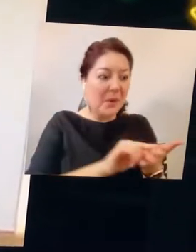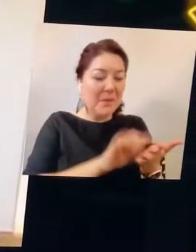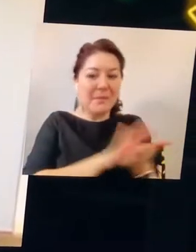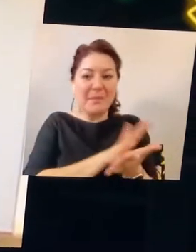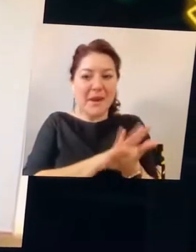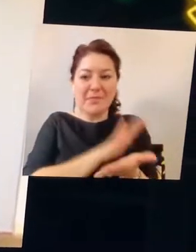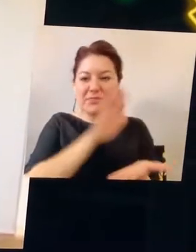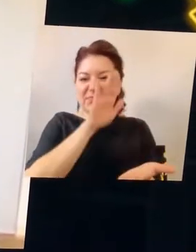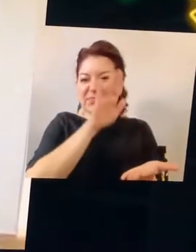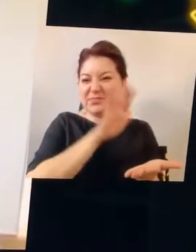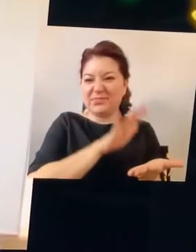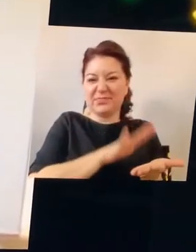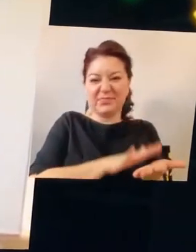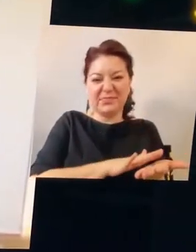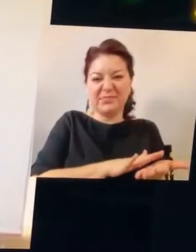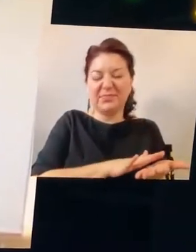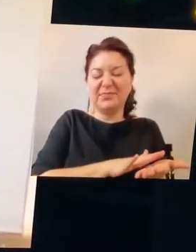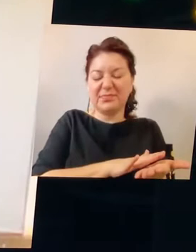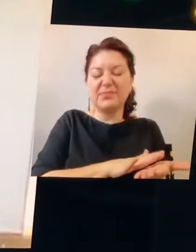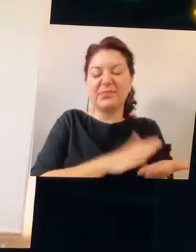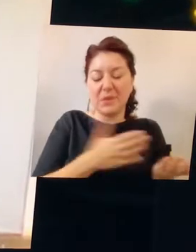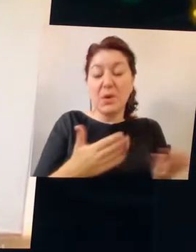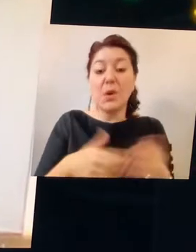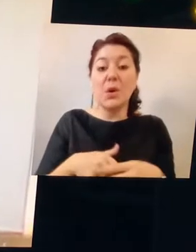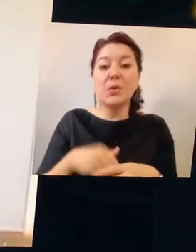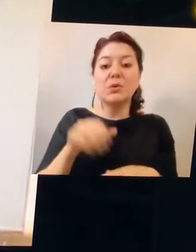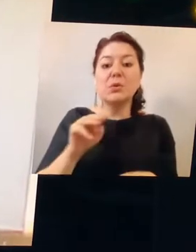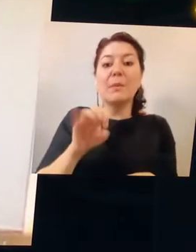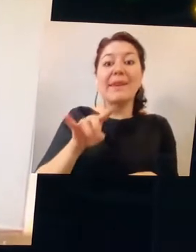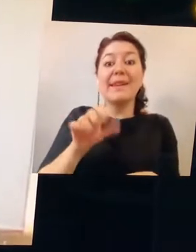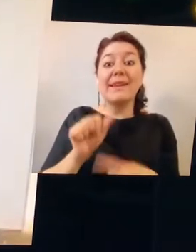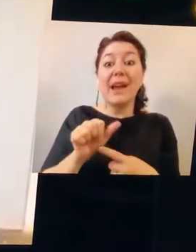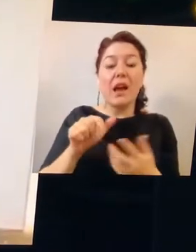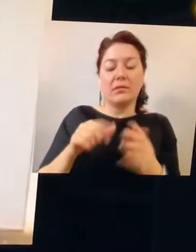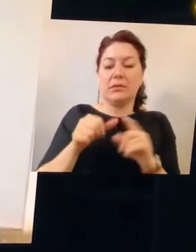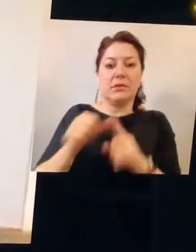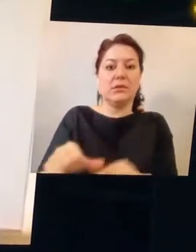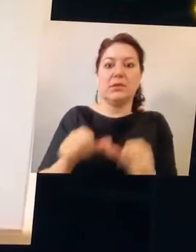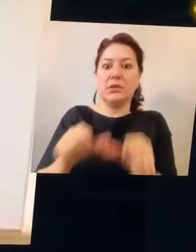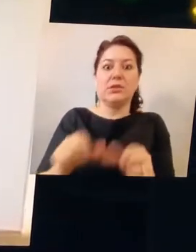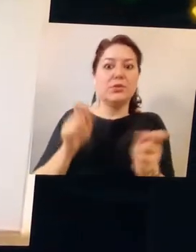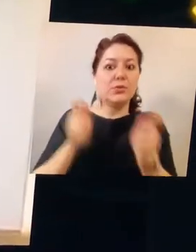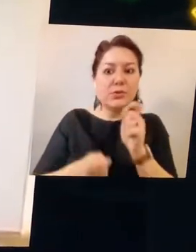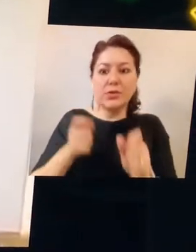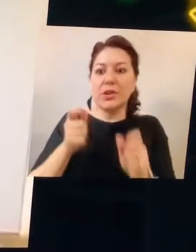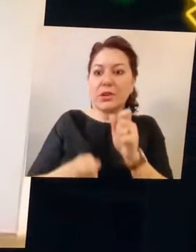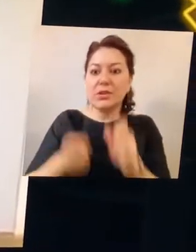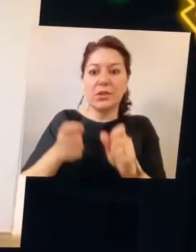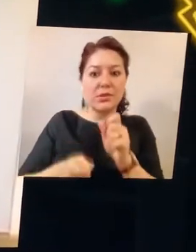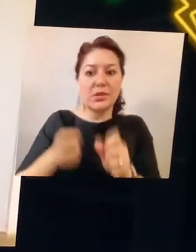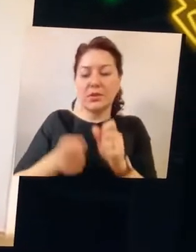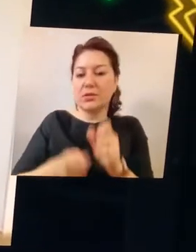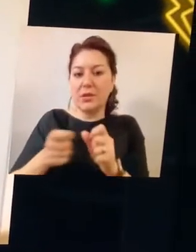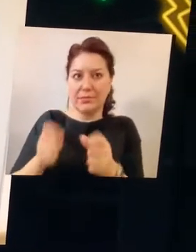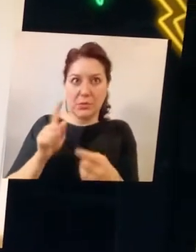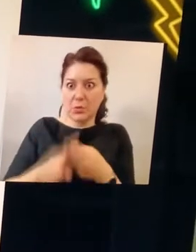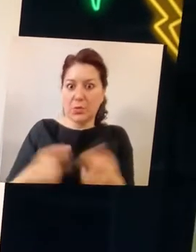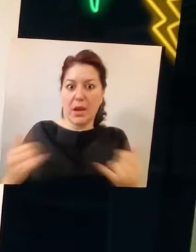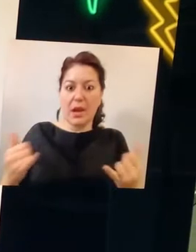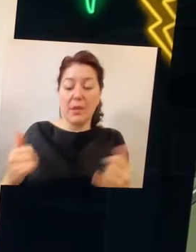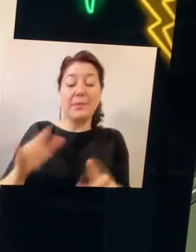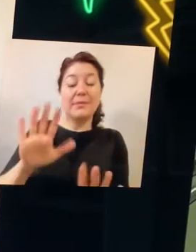print media very hard. And so media continues to evolve even up to this moment. But it was very difficult at that time